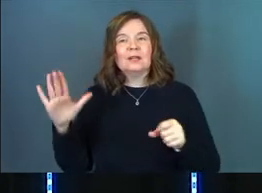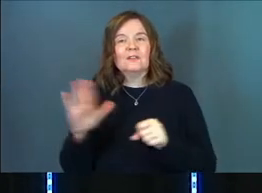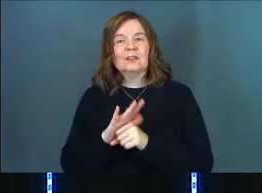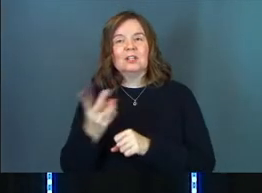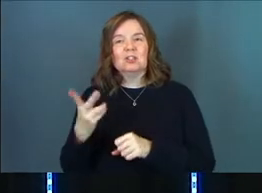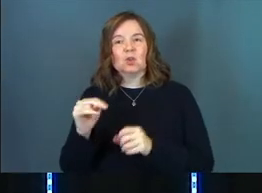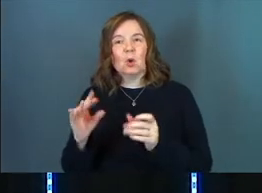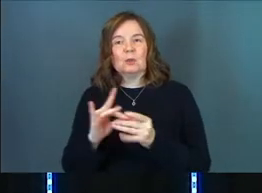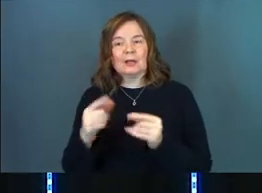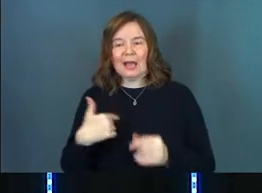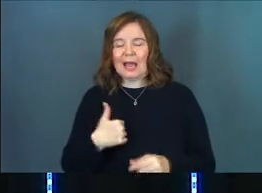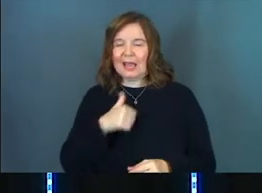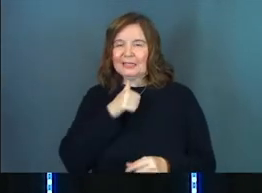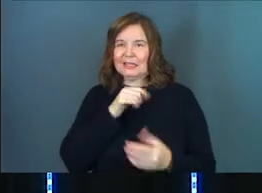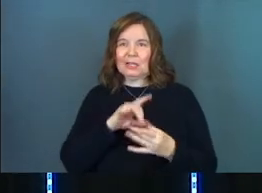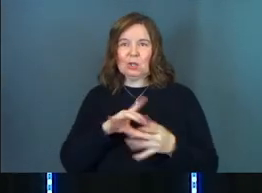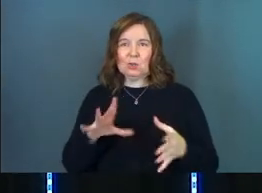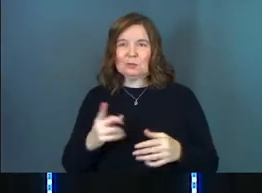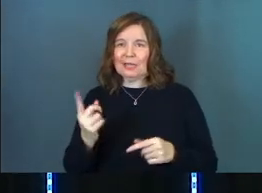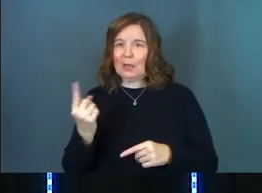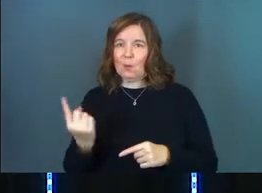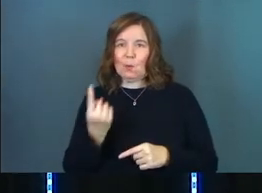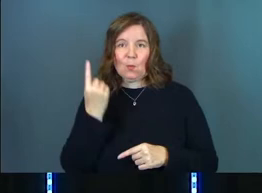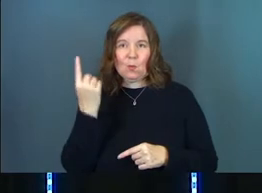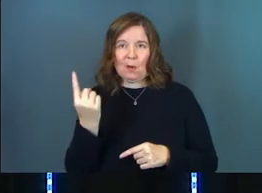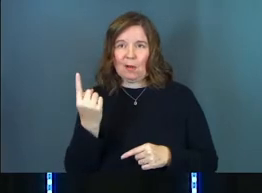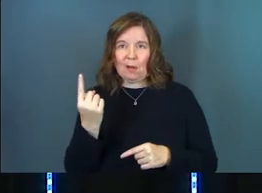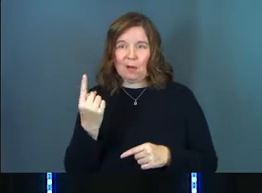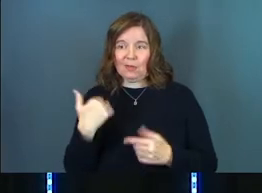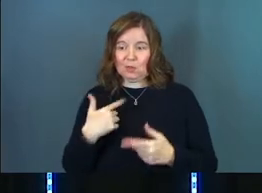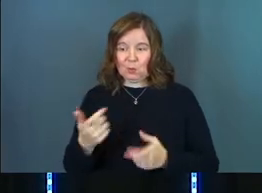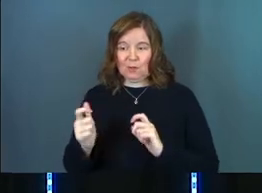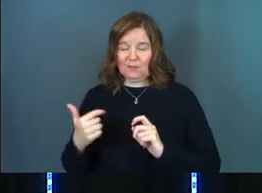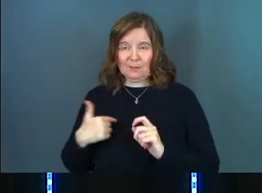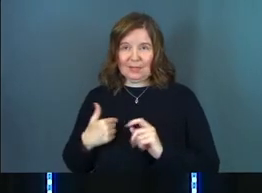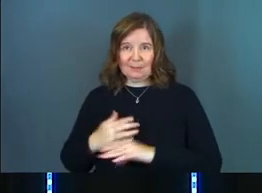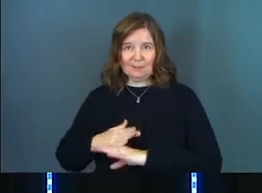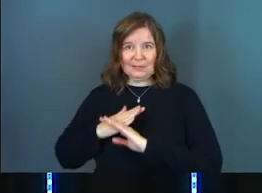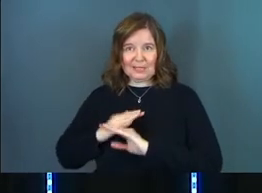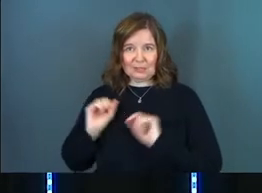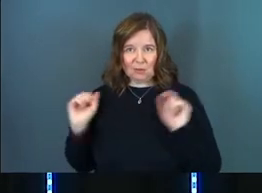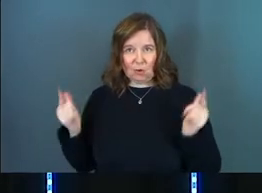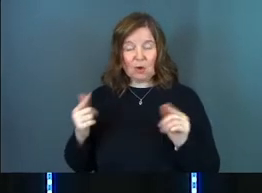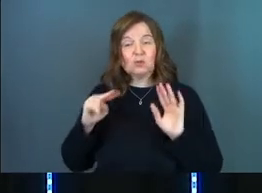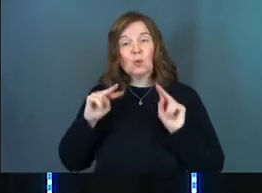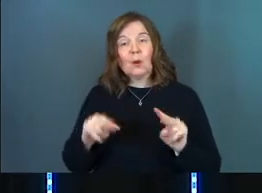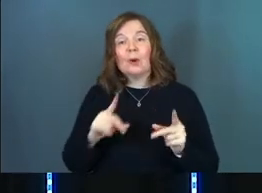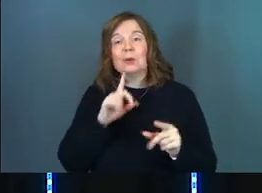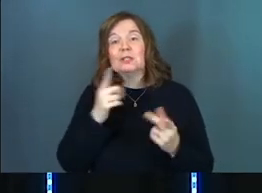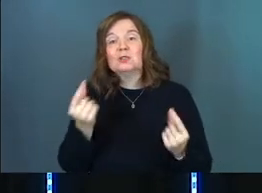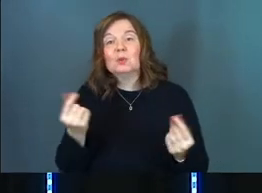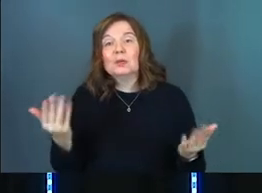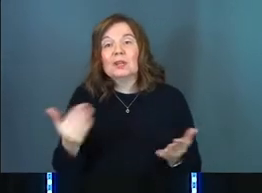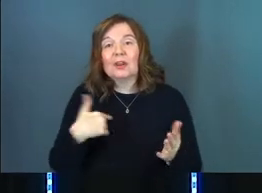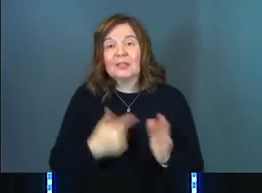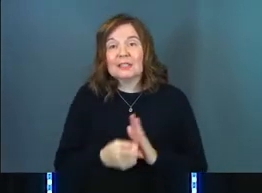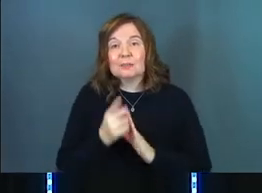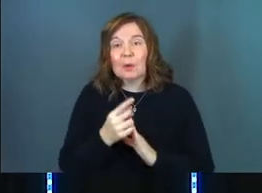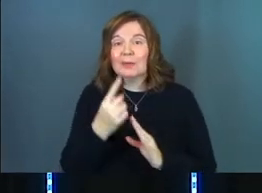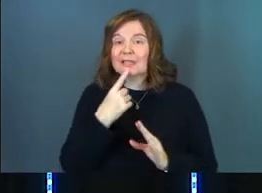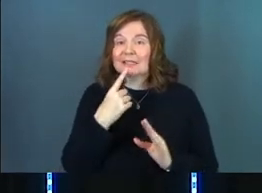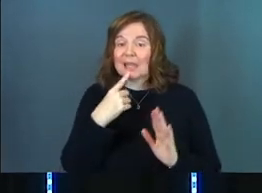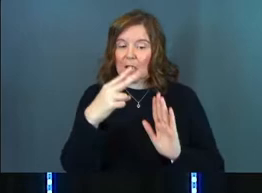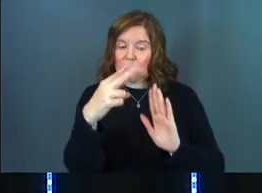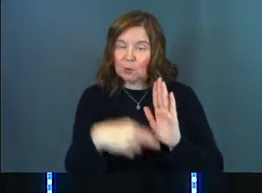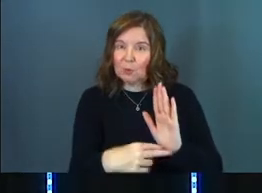his own statement. "I did not lose a single one of those that you have given me." So watch what Jesus is actually doing here in this moment. He